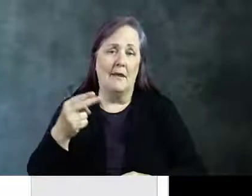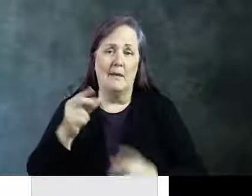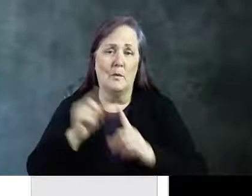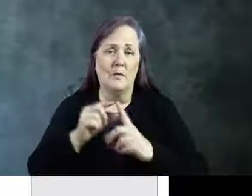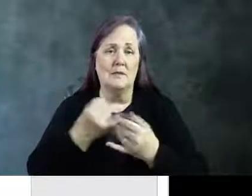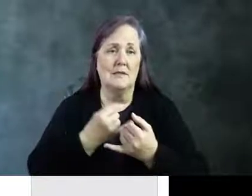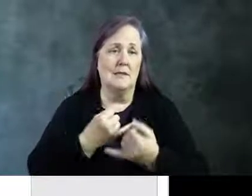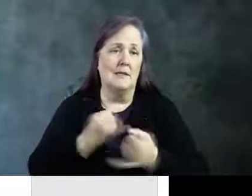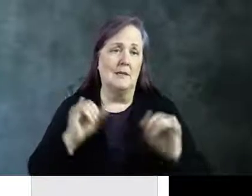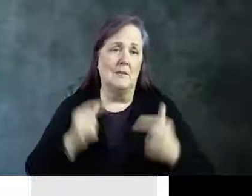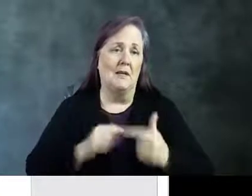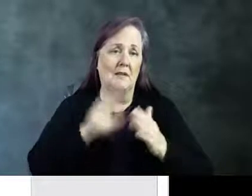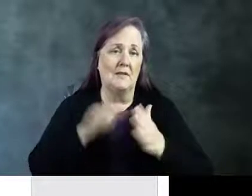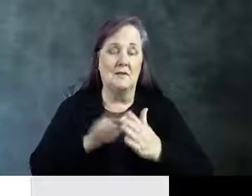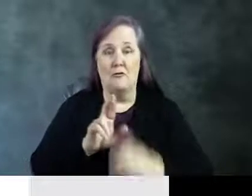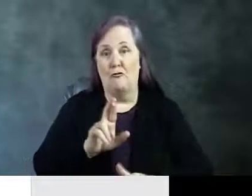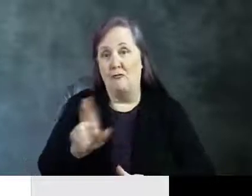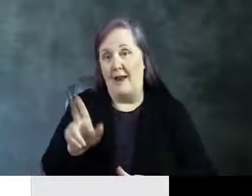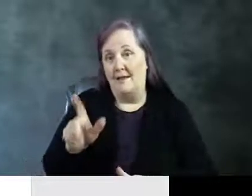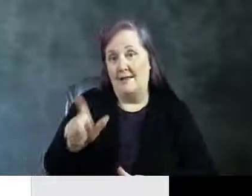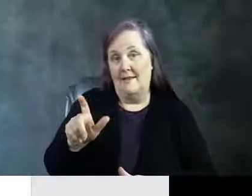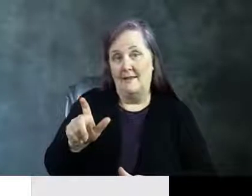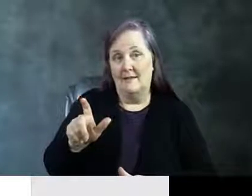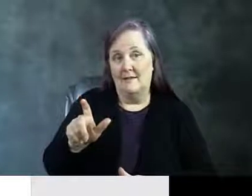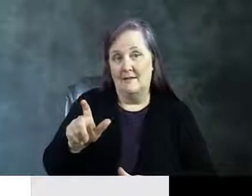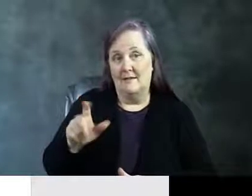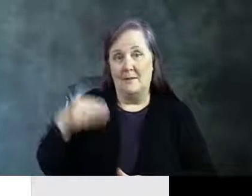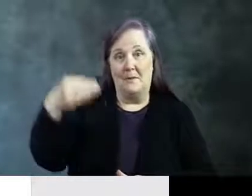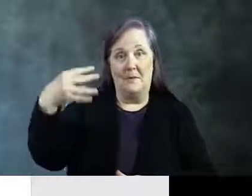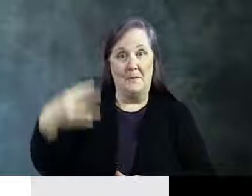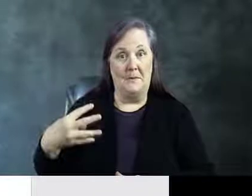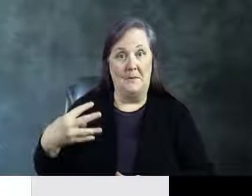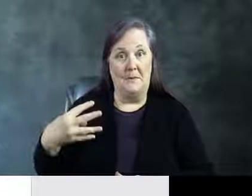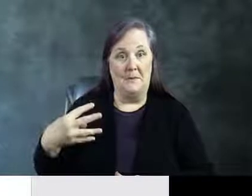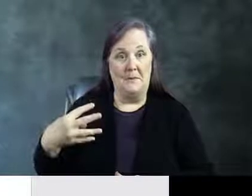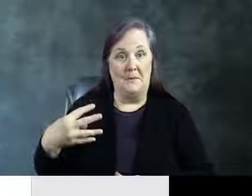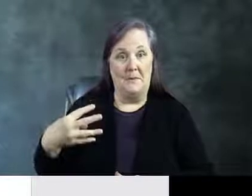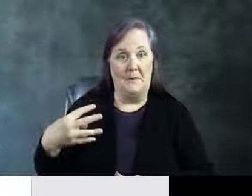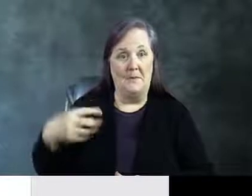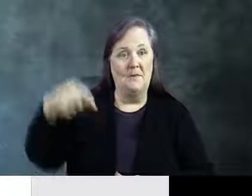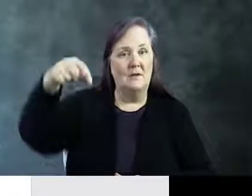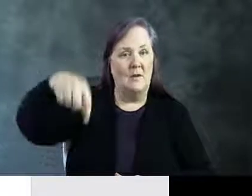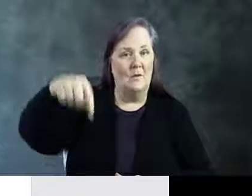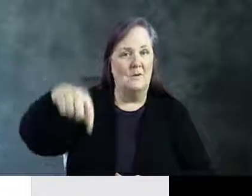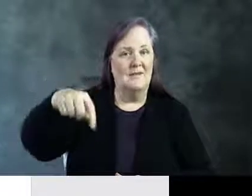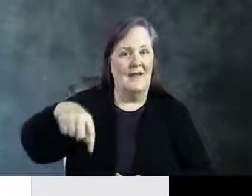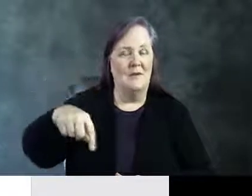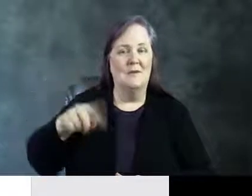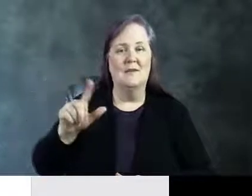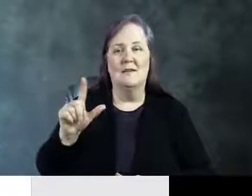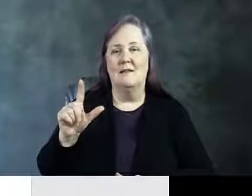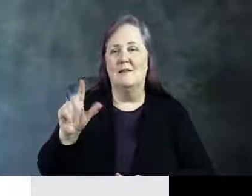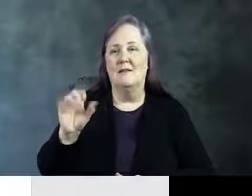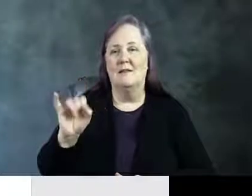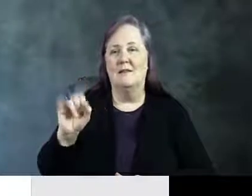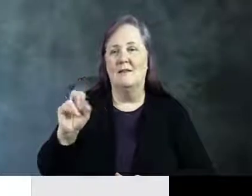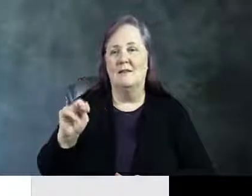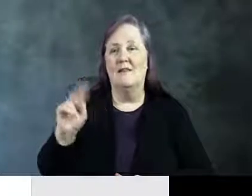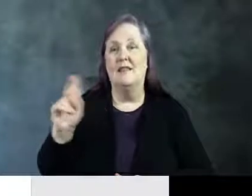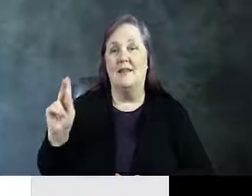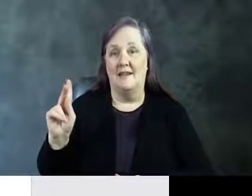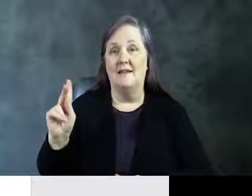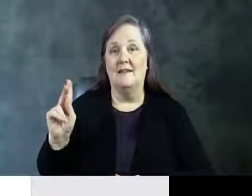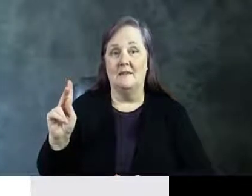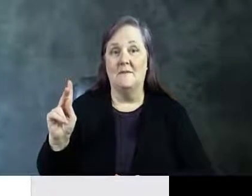centers, right click, and it brings up the menu here. And for me, link is near the bottom. So if I do